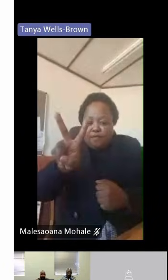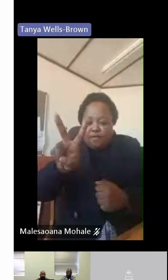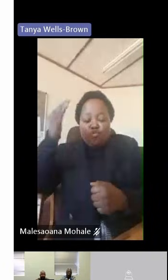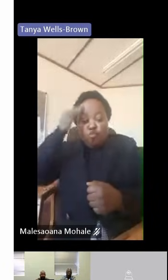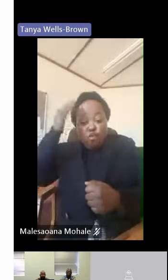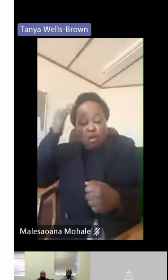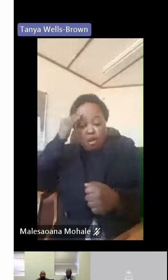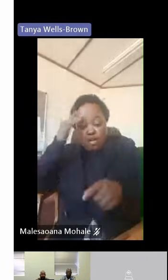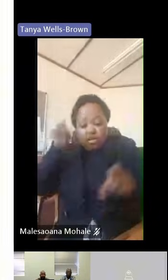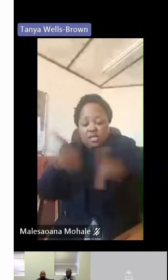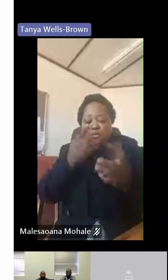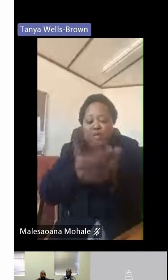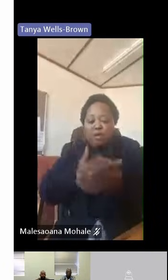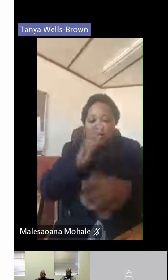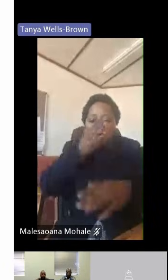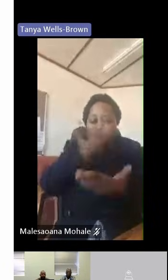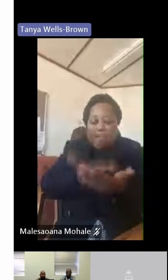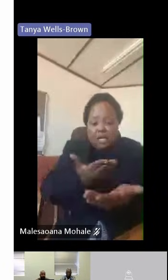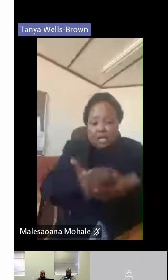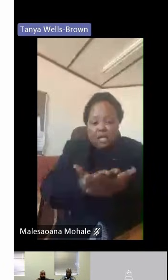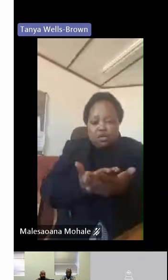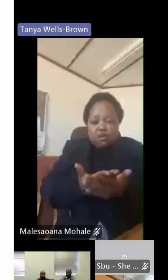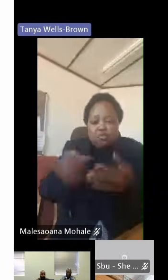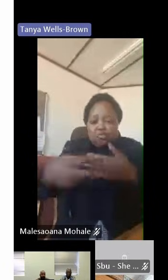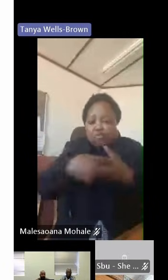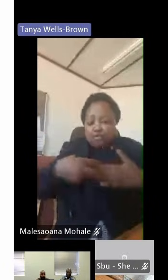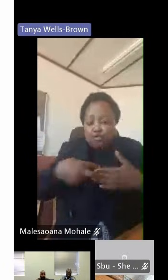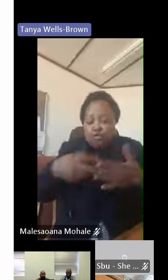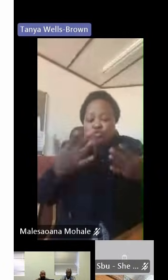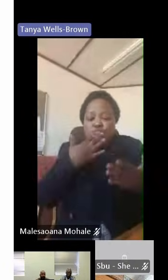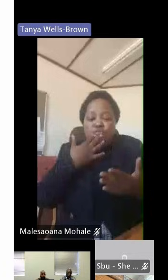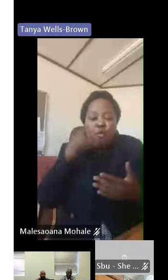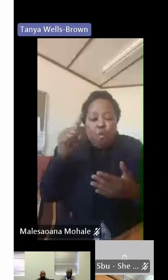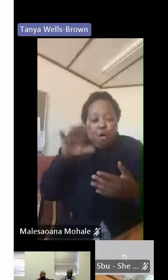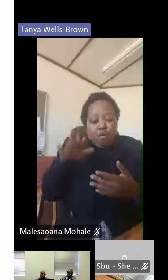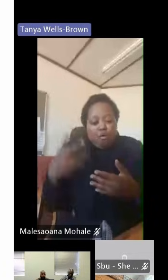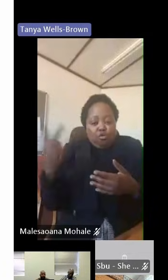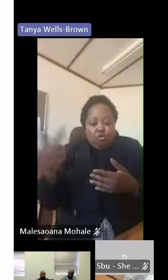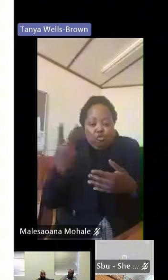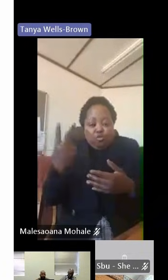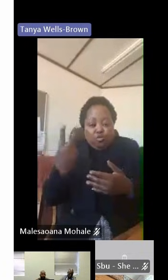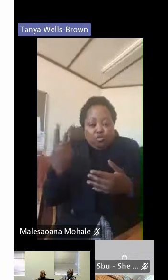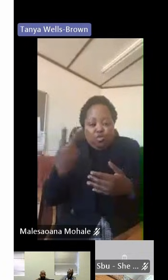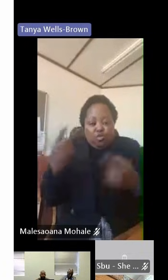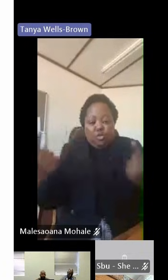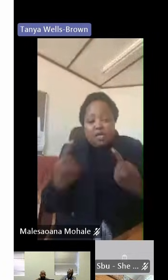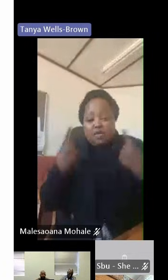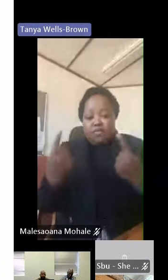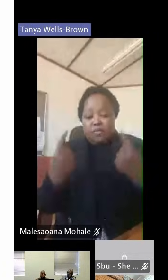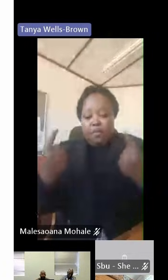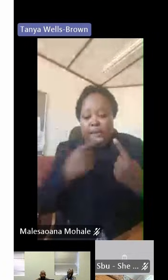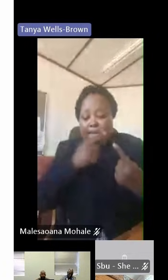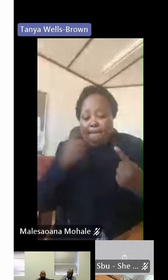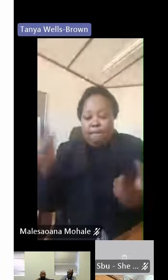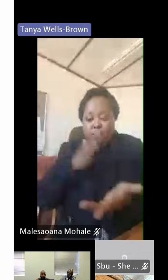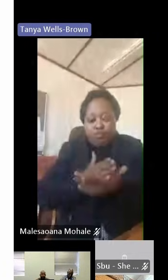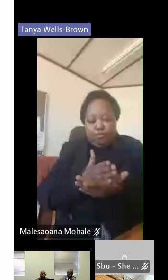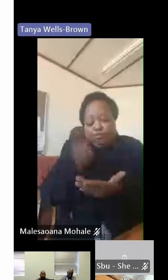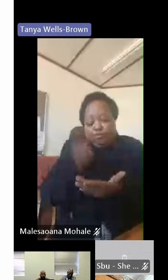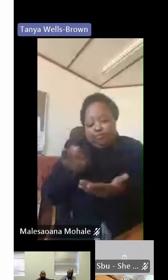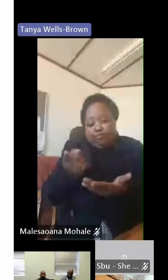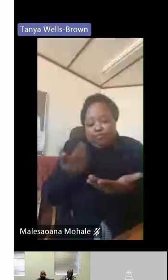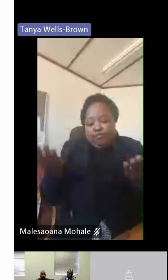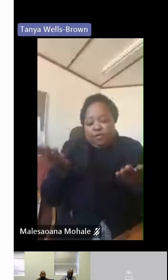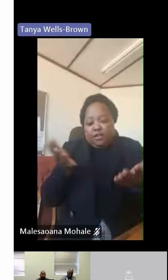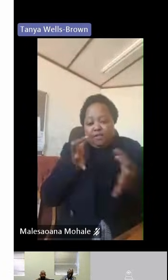is concentrated in 1 or 2 individuals within each facility at best. Some of the step-down trainings, which